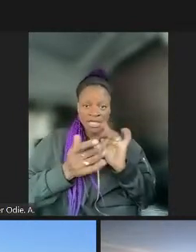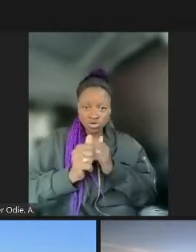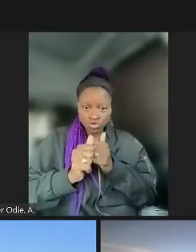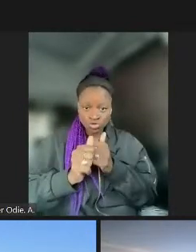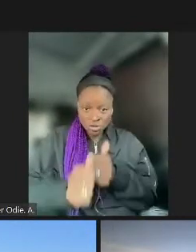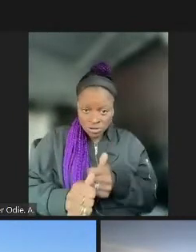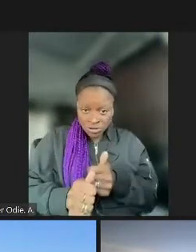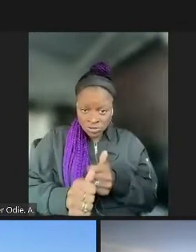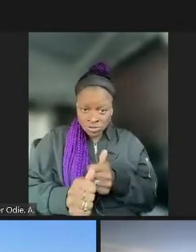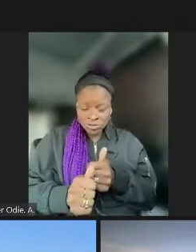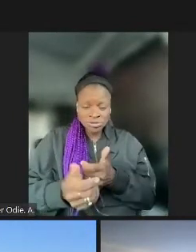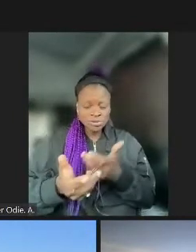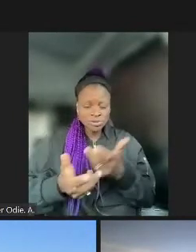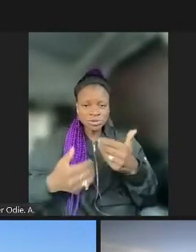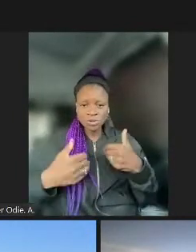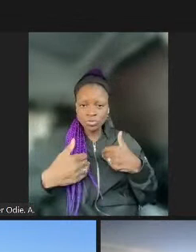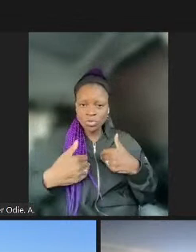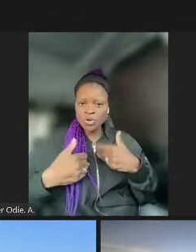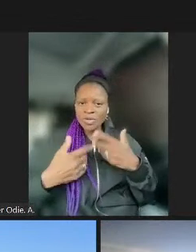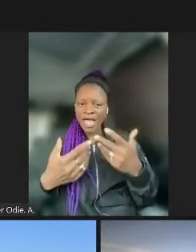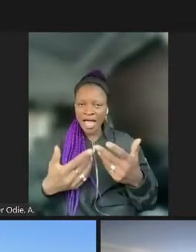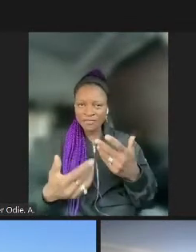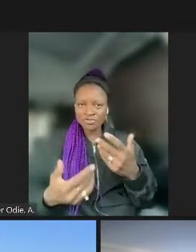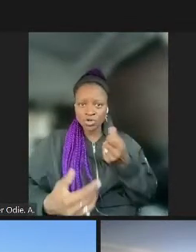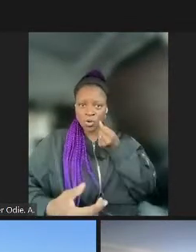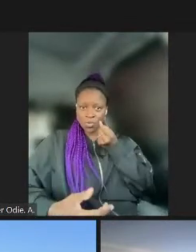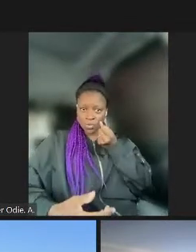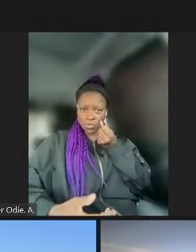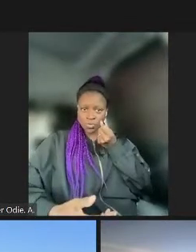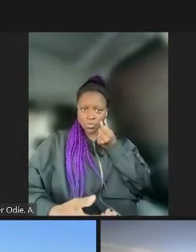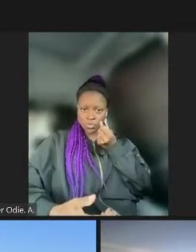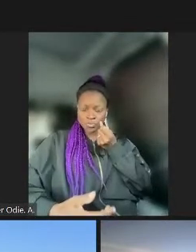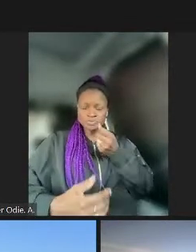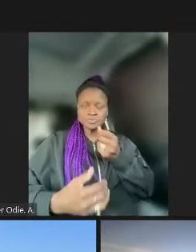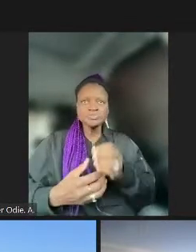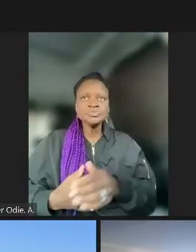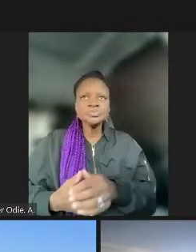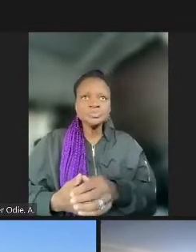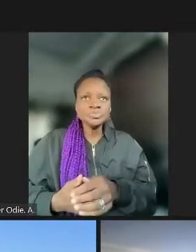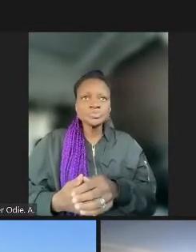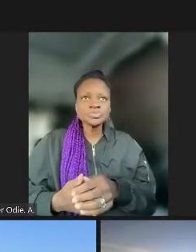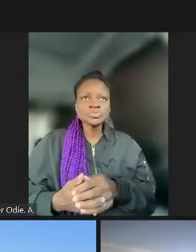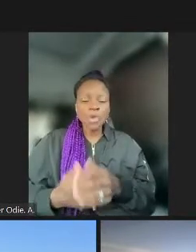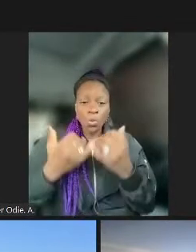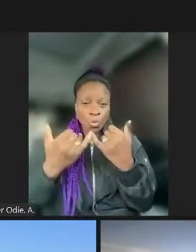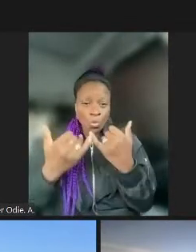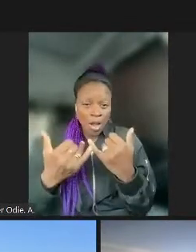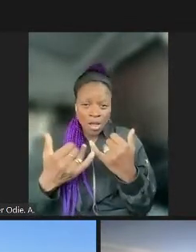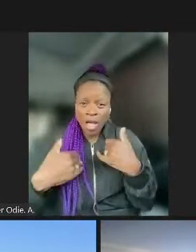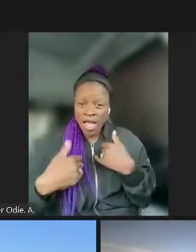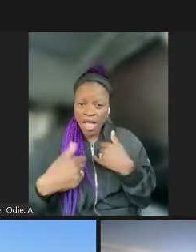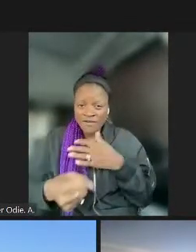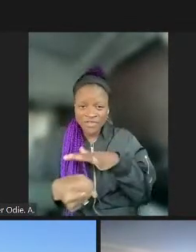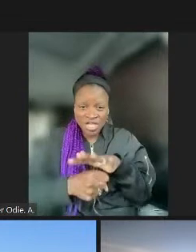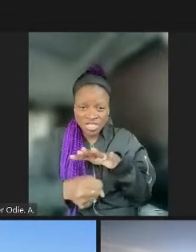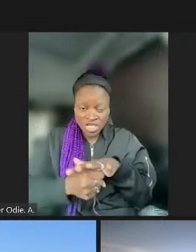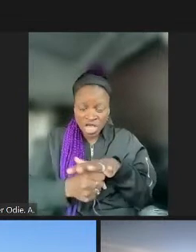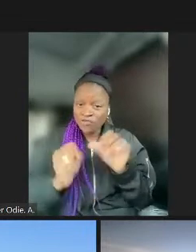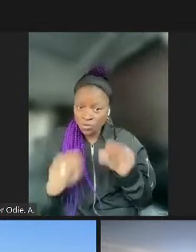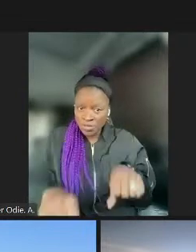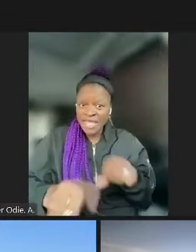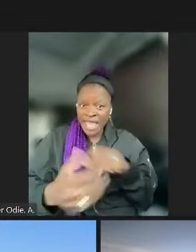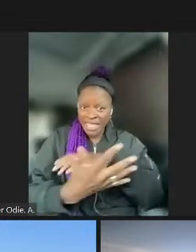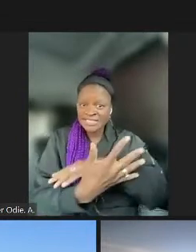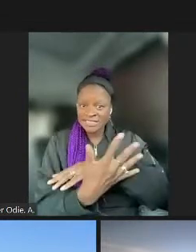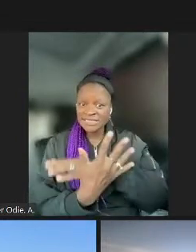to sequence. Now, right now, we have enough capacity to sequence all